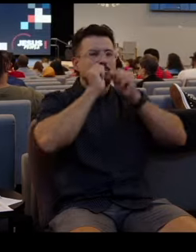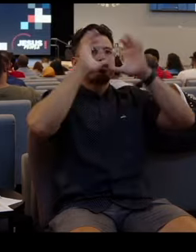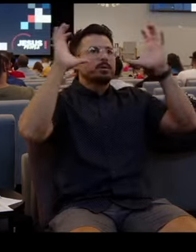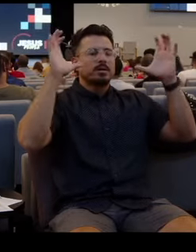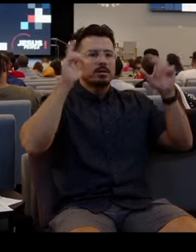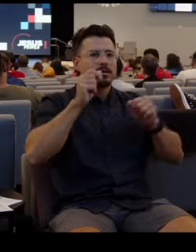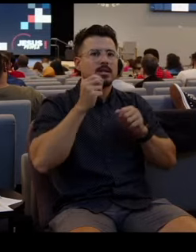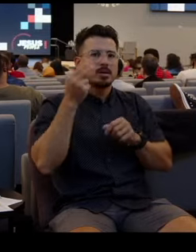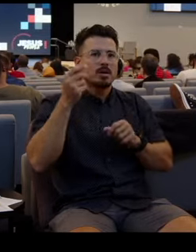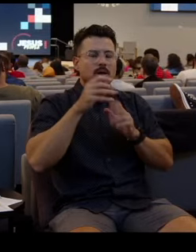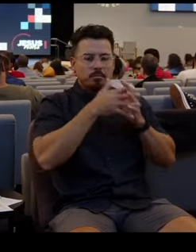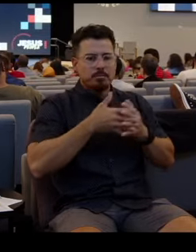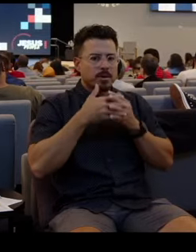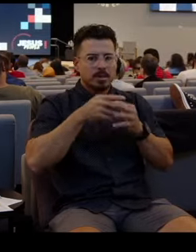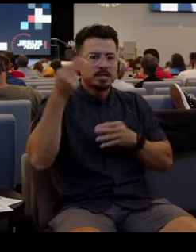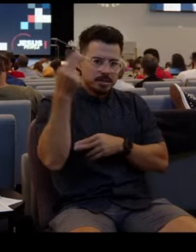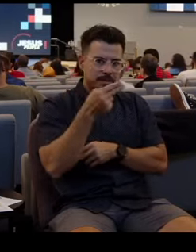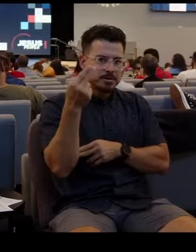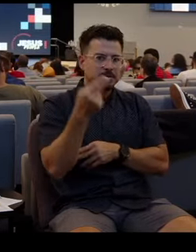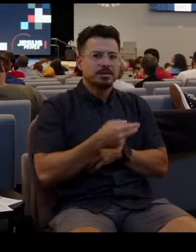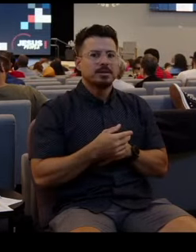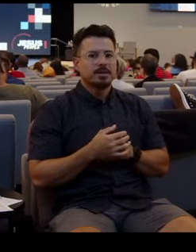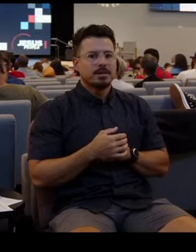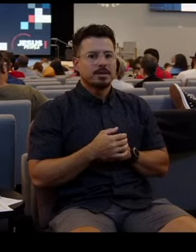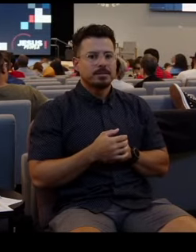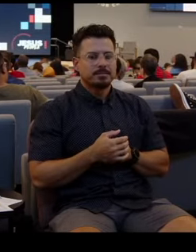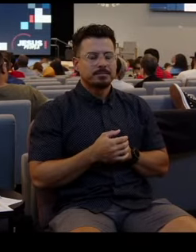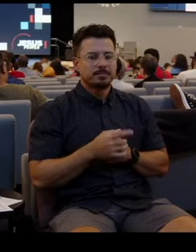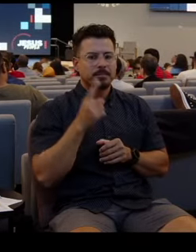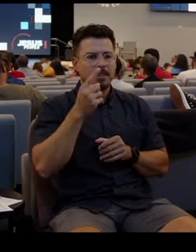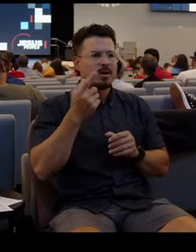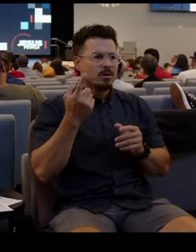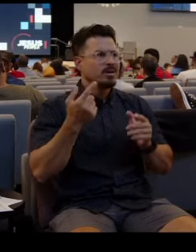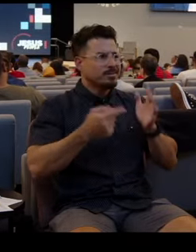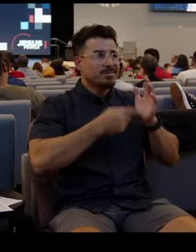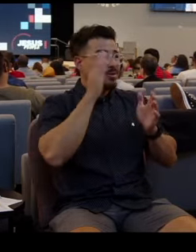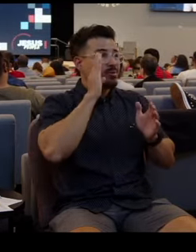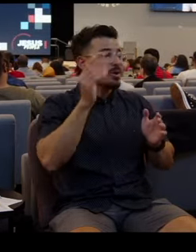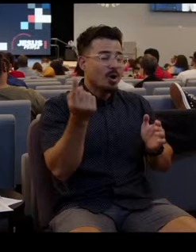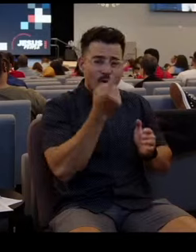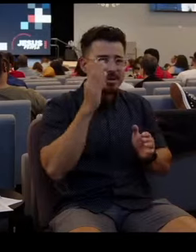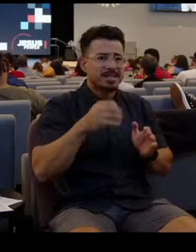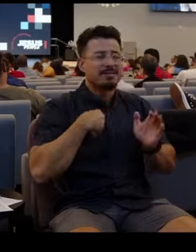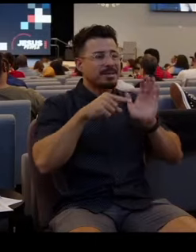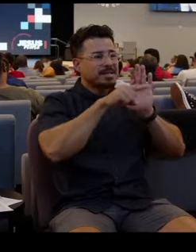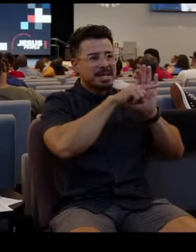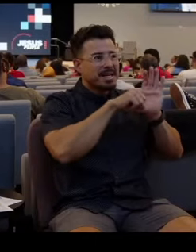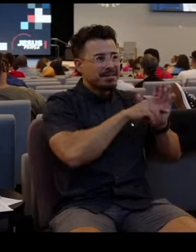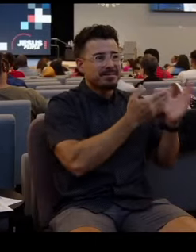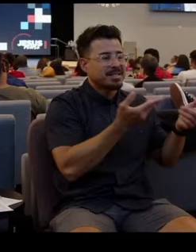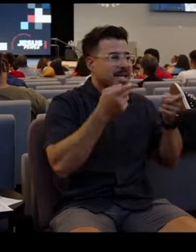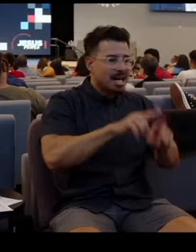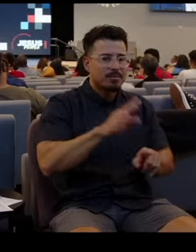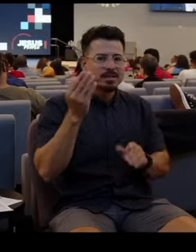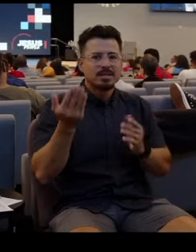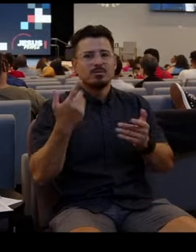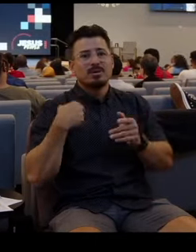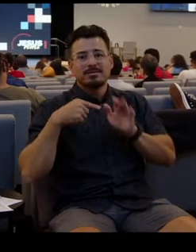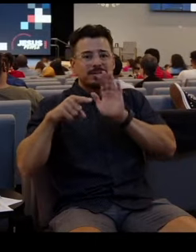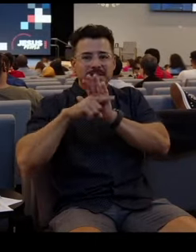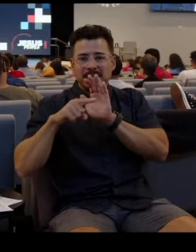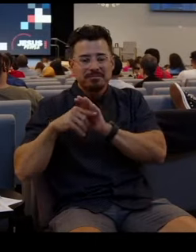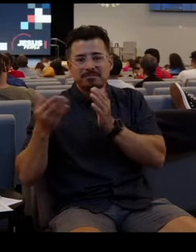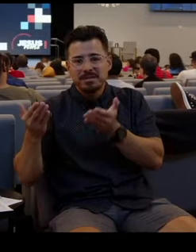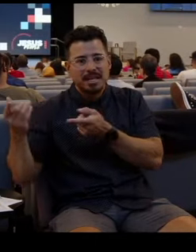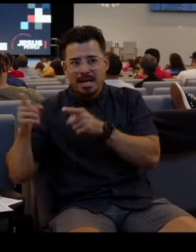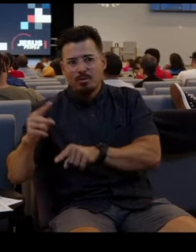American history. So in other words, there will always be negative things. The poor, you will always have with you. You'll always have those elements.